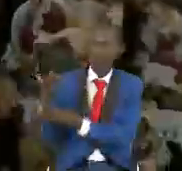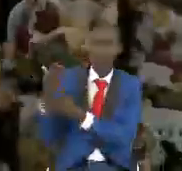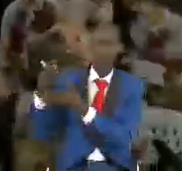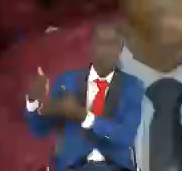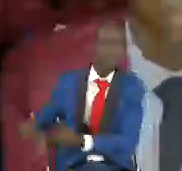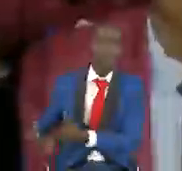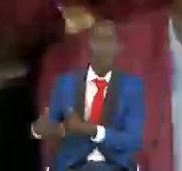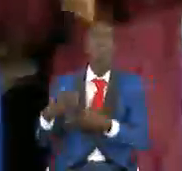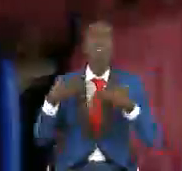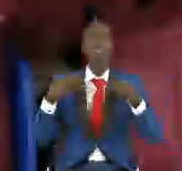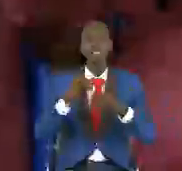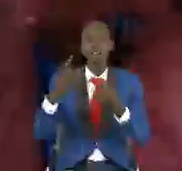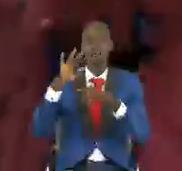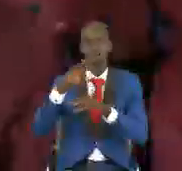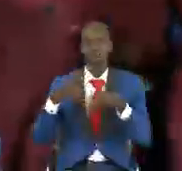healing coming your way.